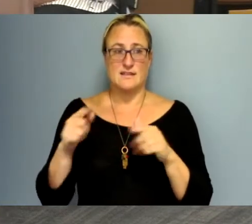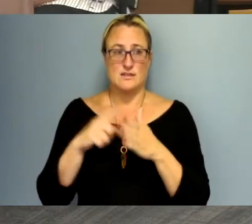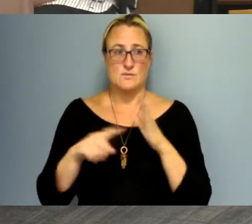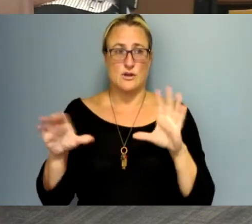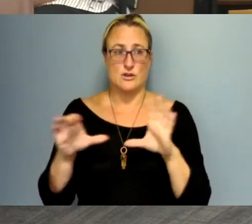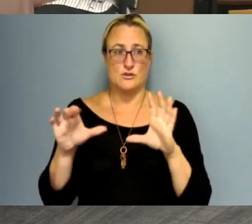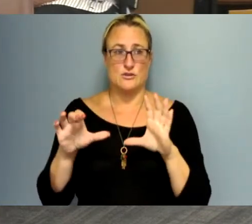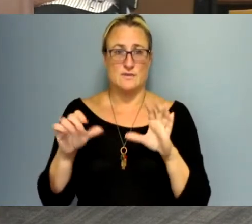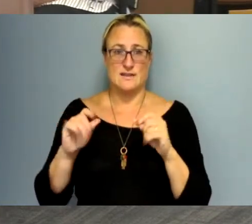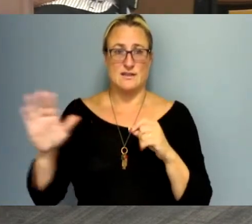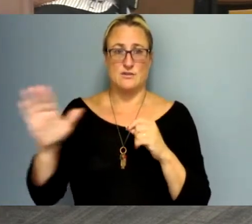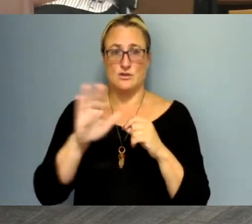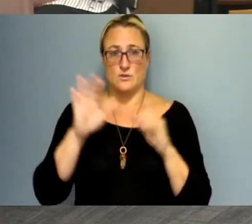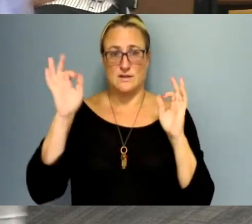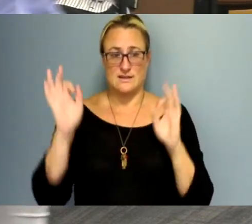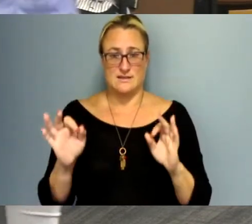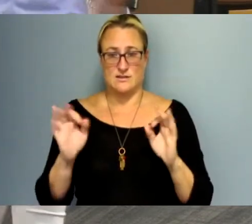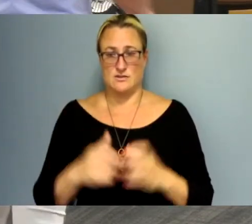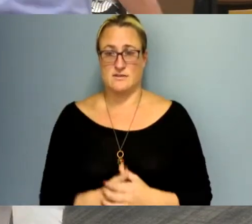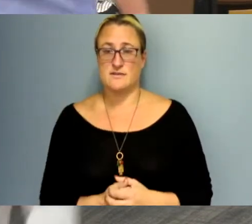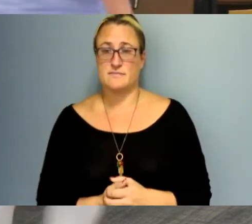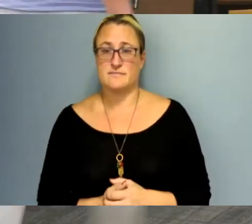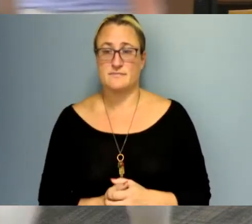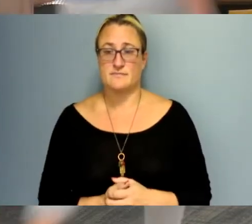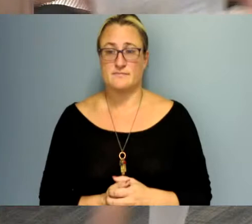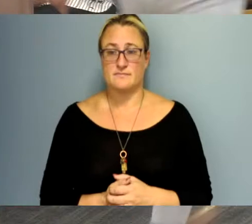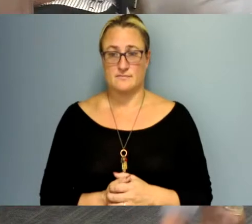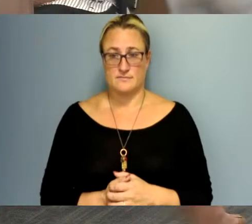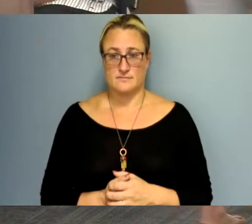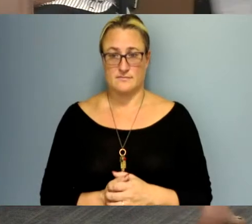your decisions. You did this.